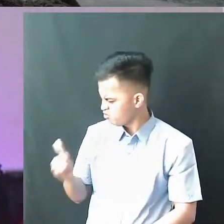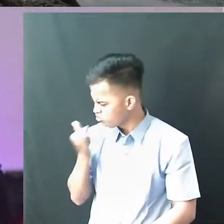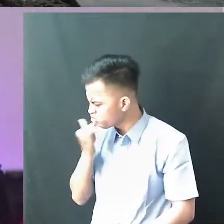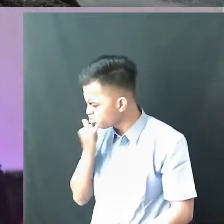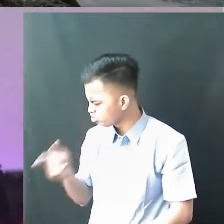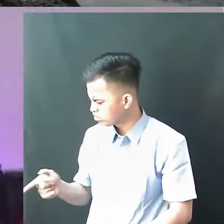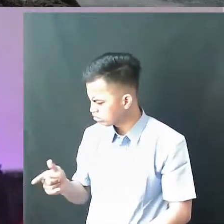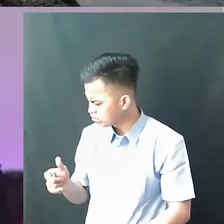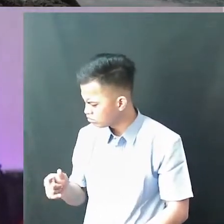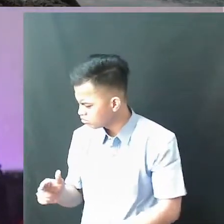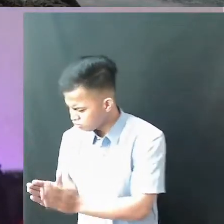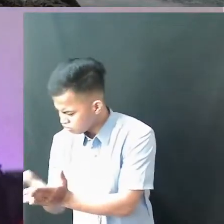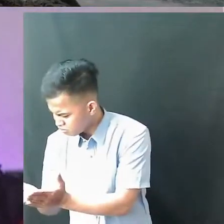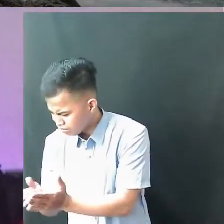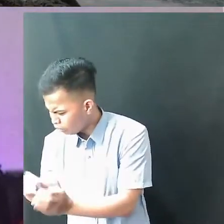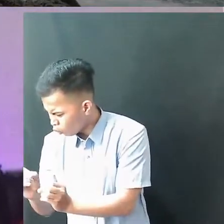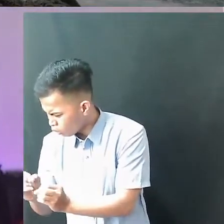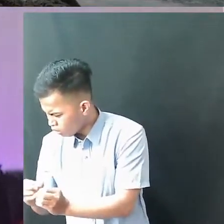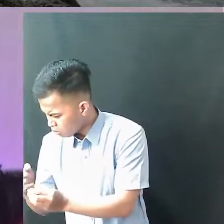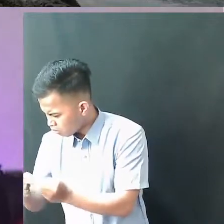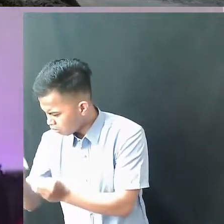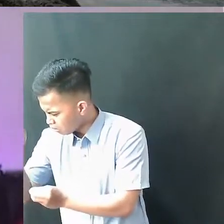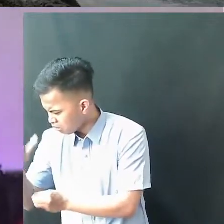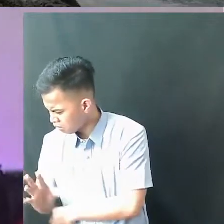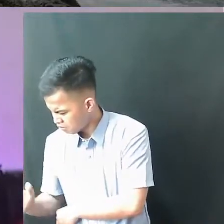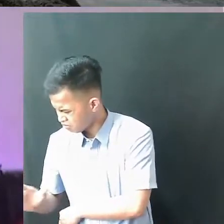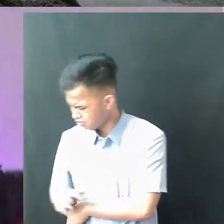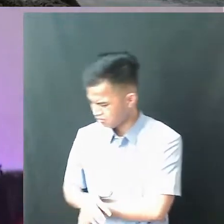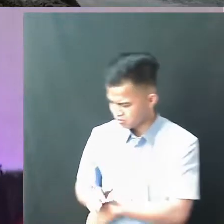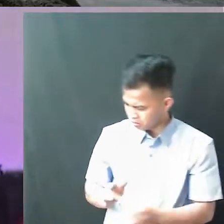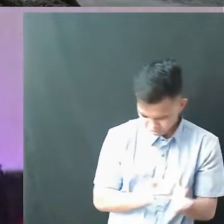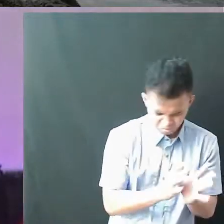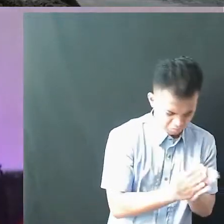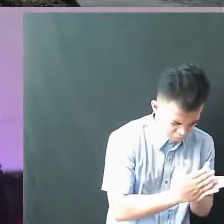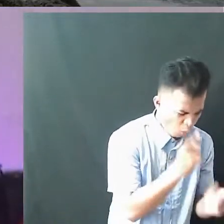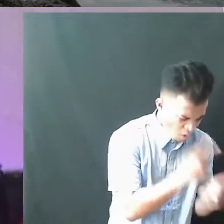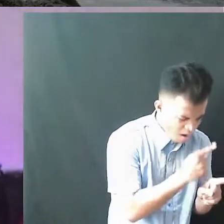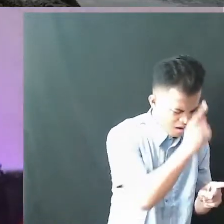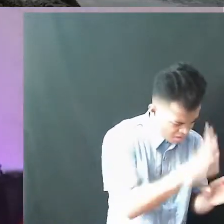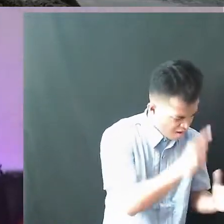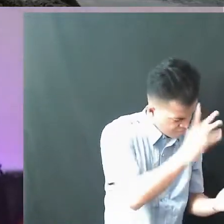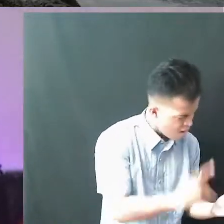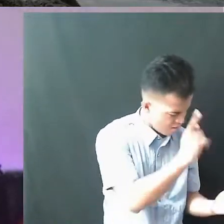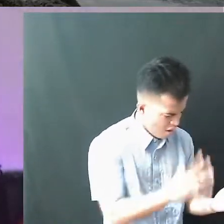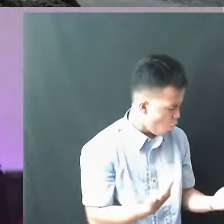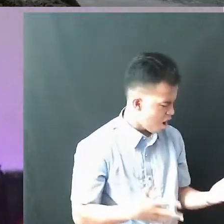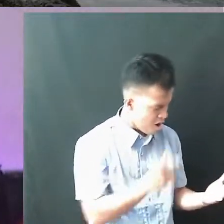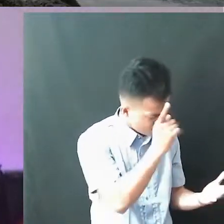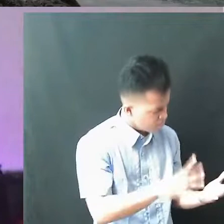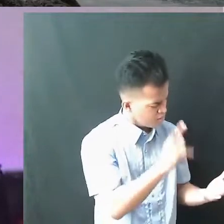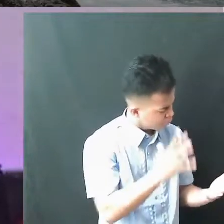it didn't say anything about God, maybe a little bit word here and there, but it had nothing to satisfy